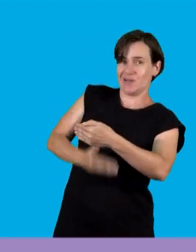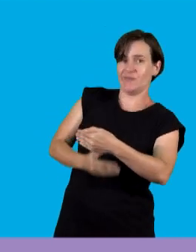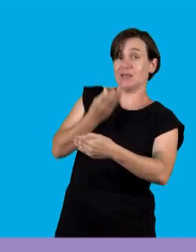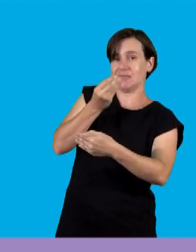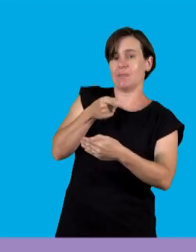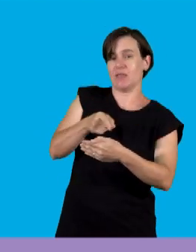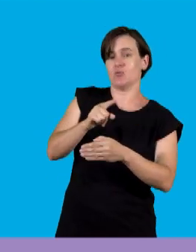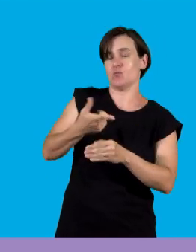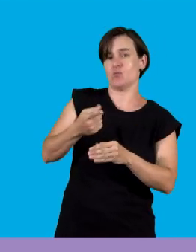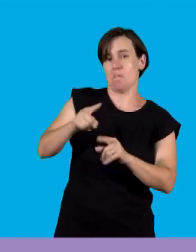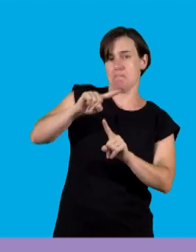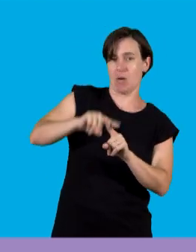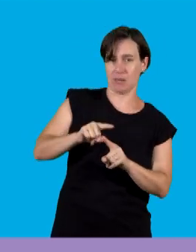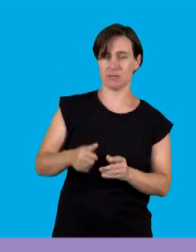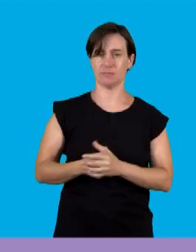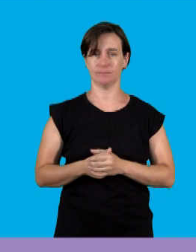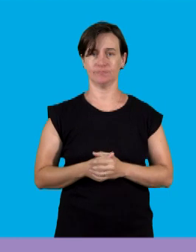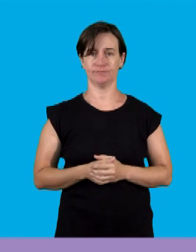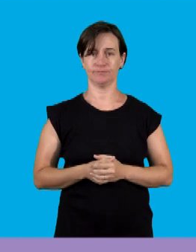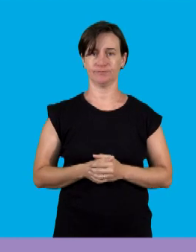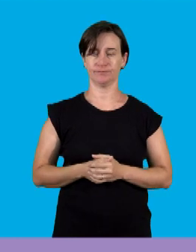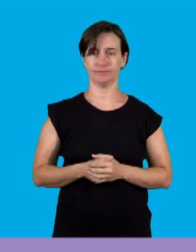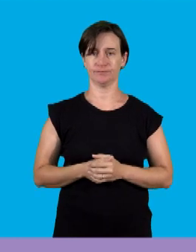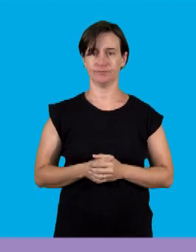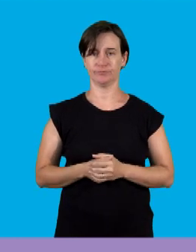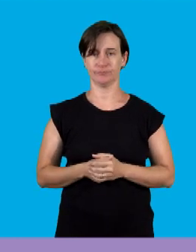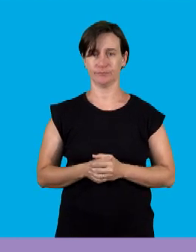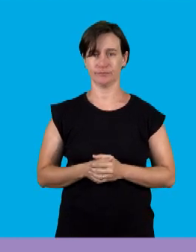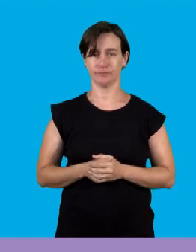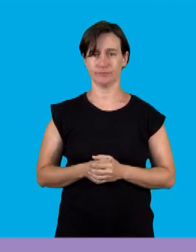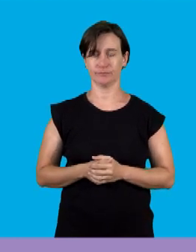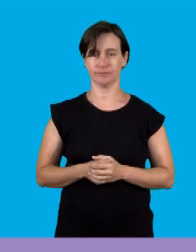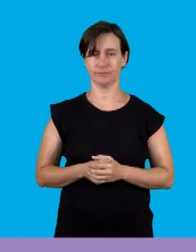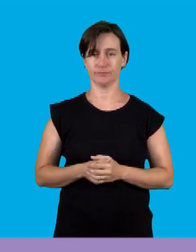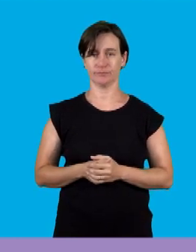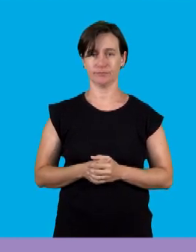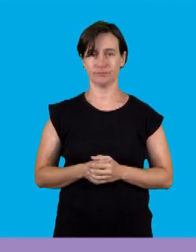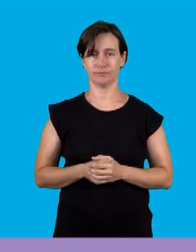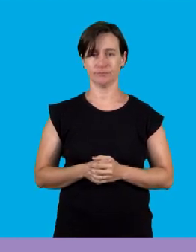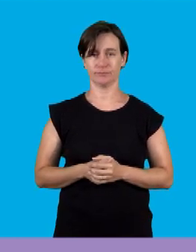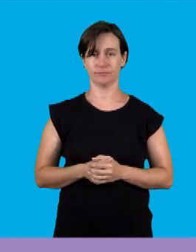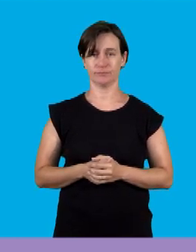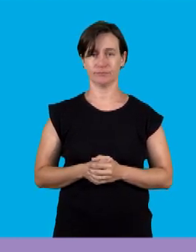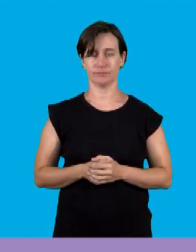added to the previous term